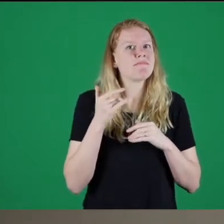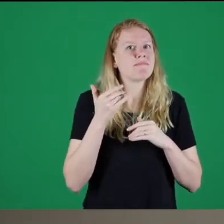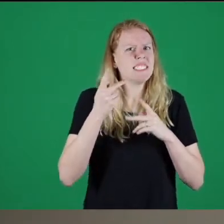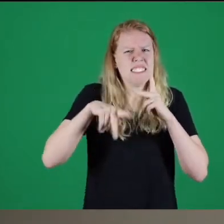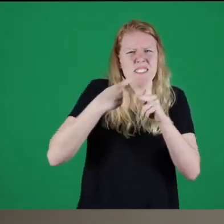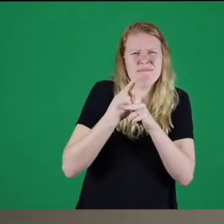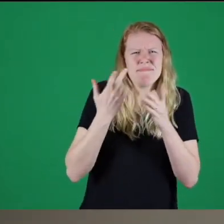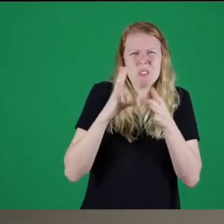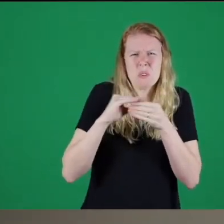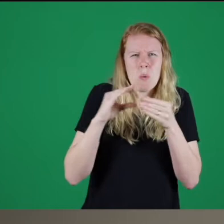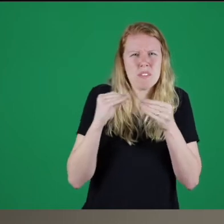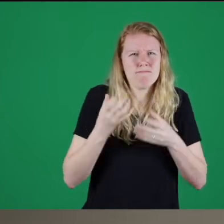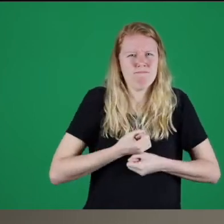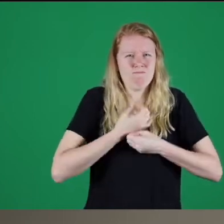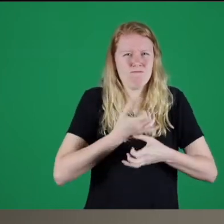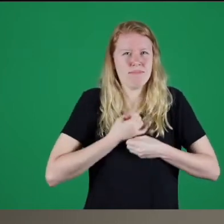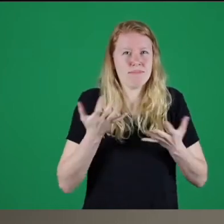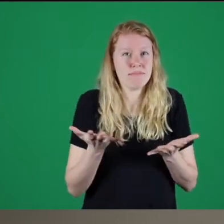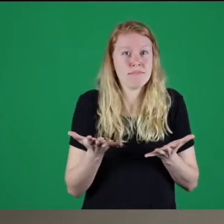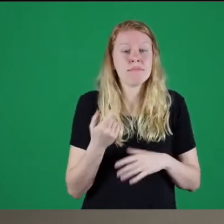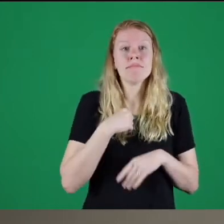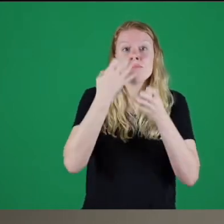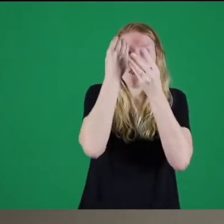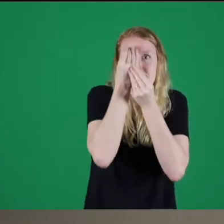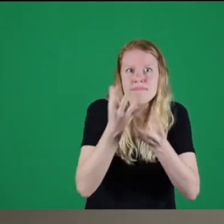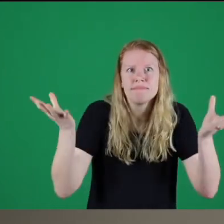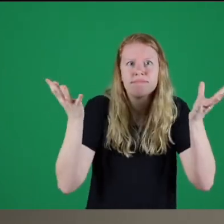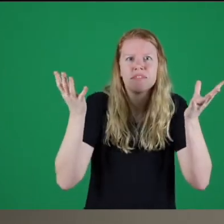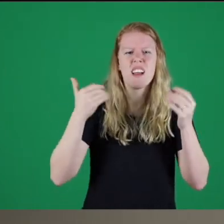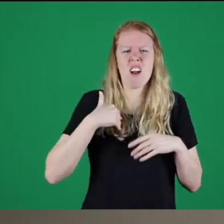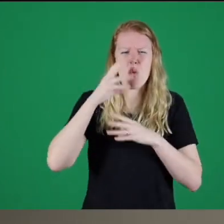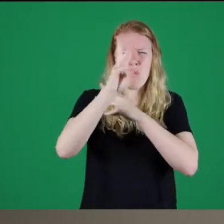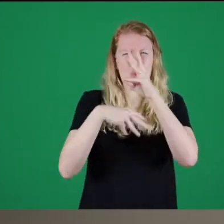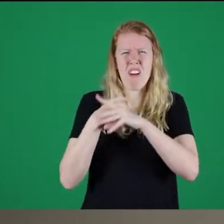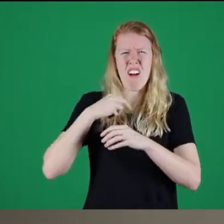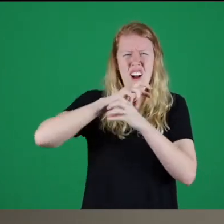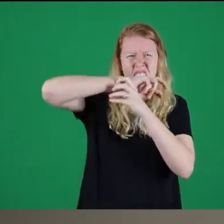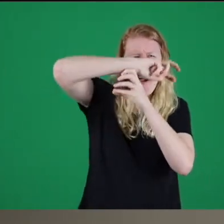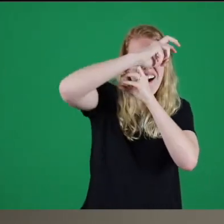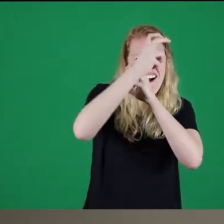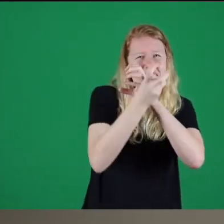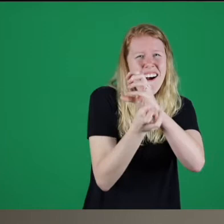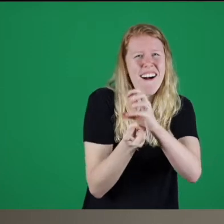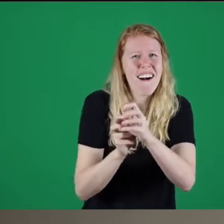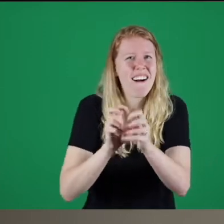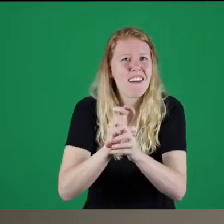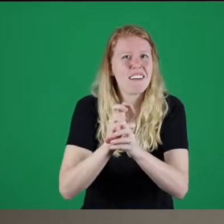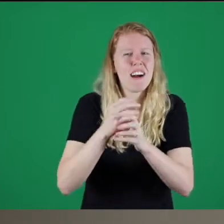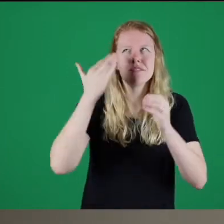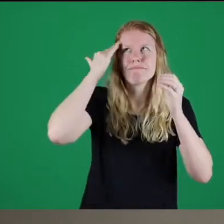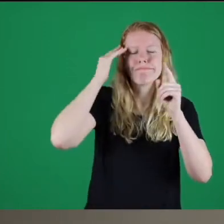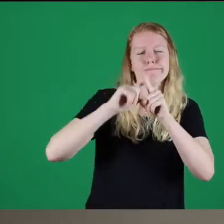into. I've traveled all over the world, and I speak quite a few different languages. But